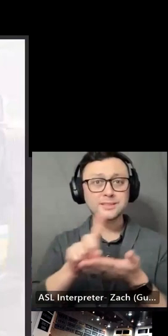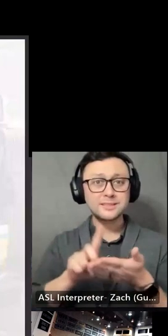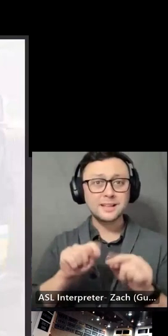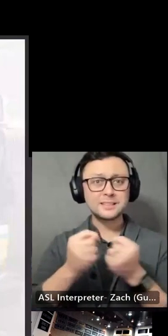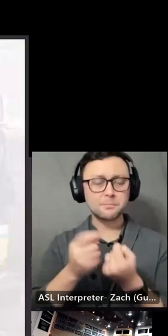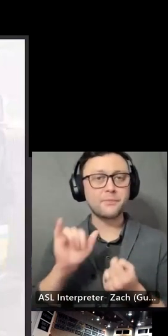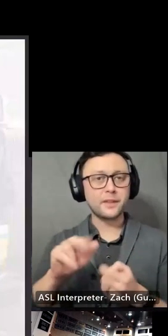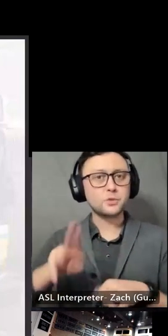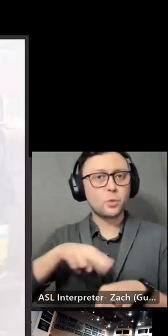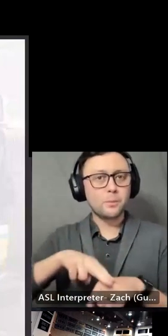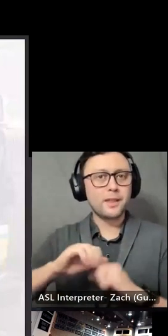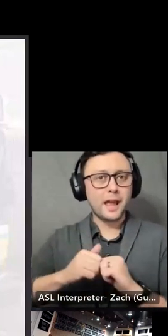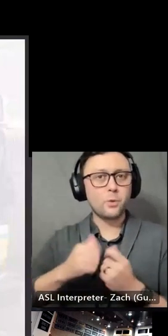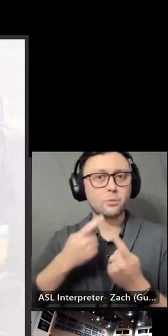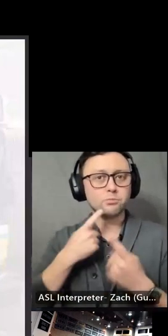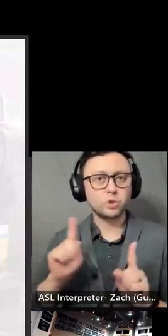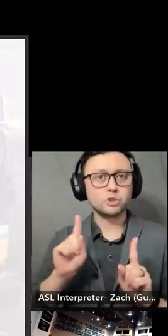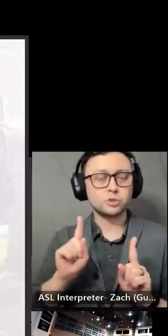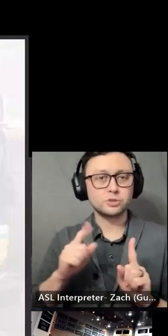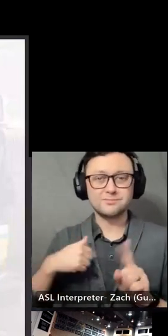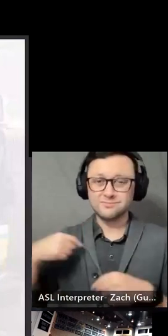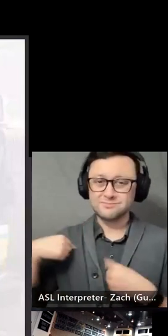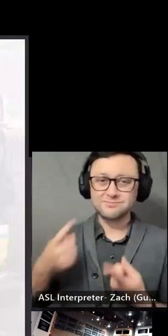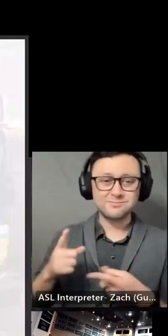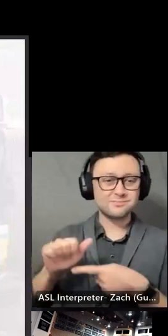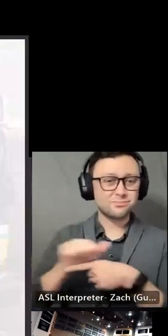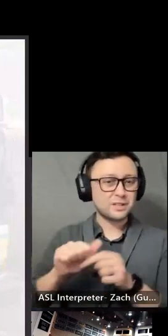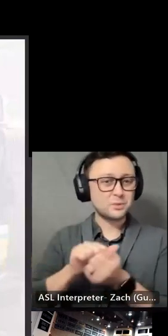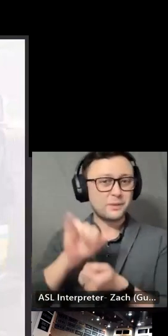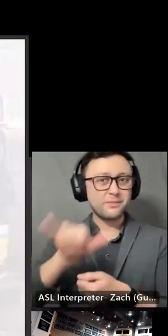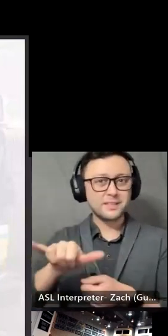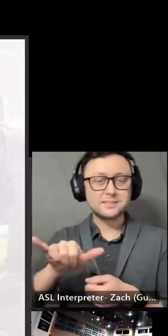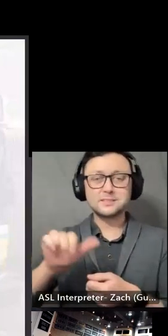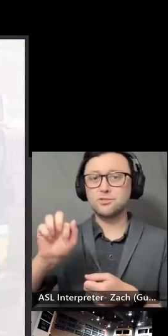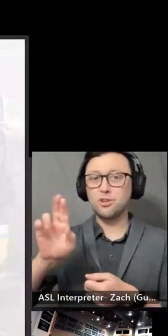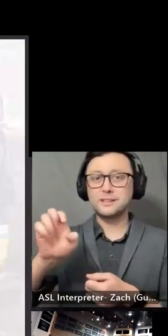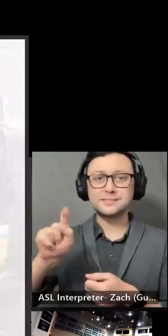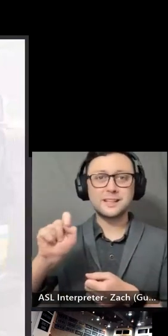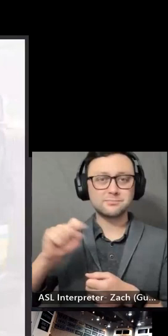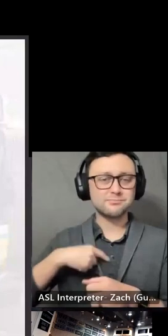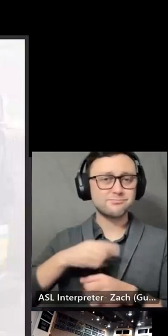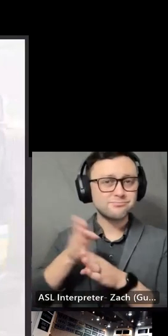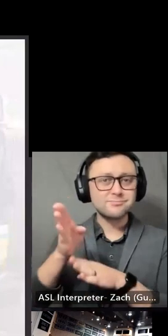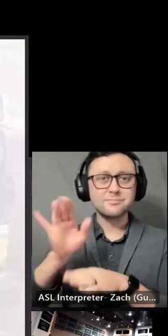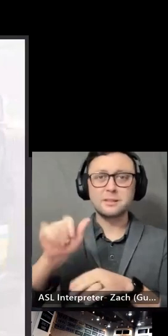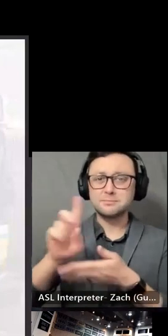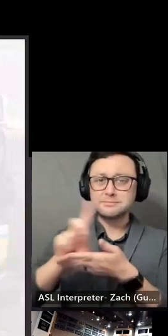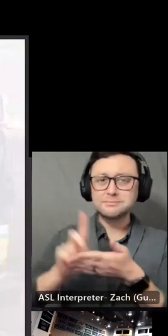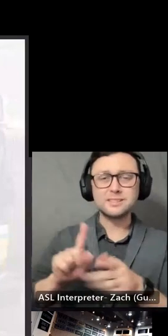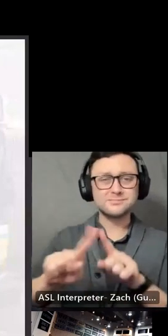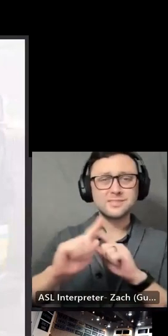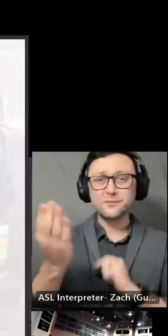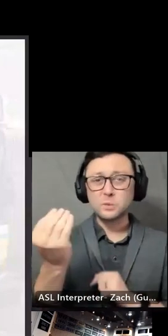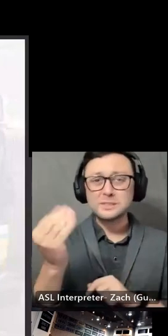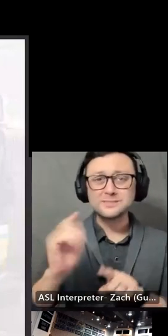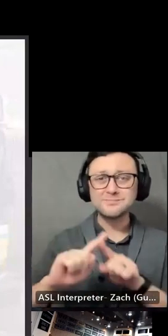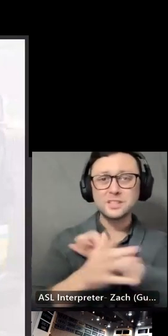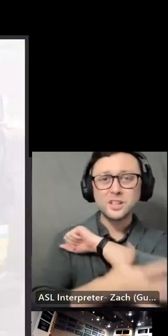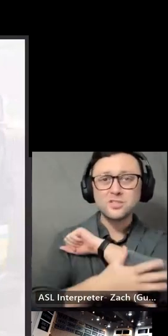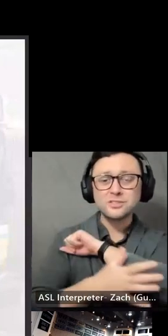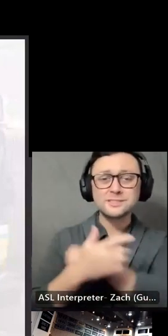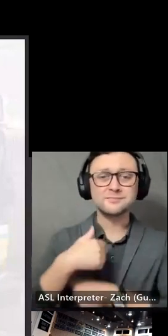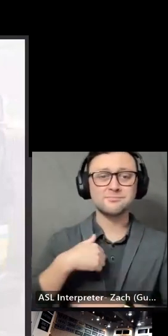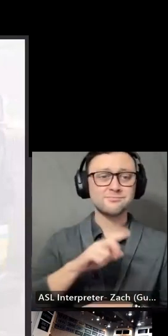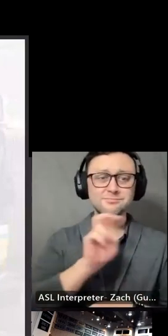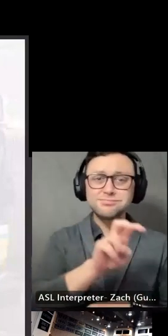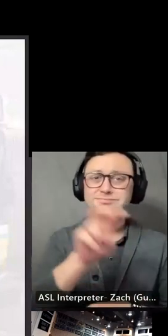works. I've been practicing architecture for 55 years around the world in 14 different countries. I went through over 200 projects of